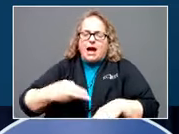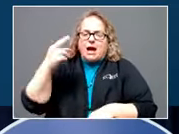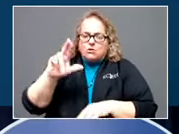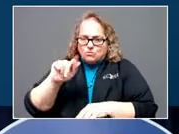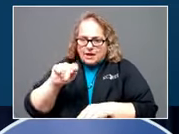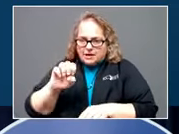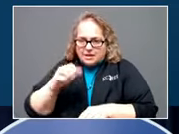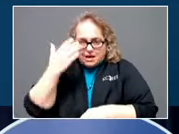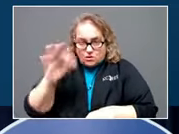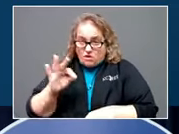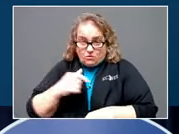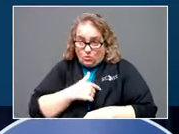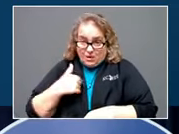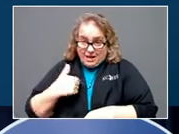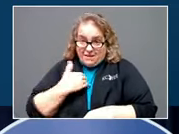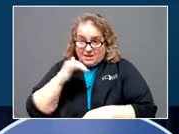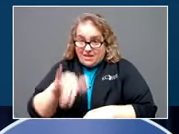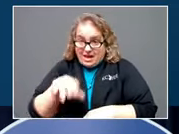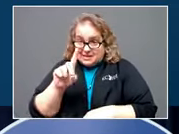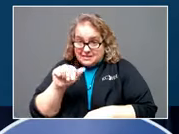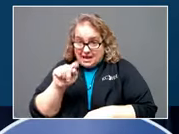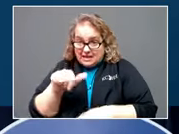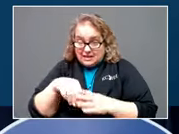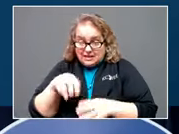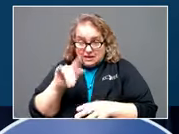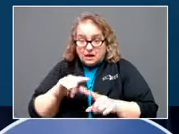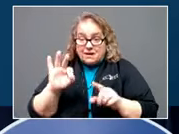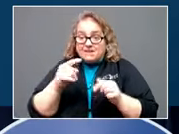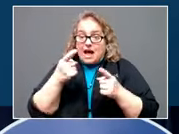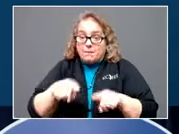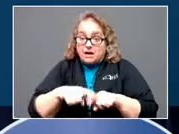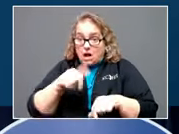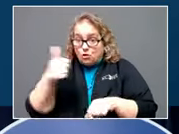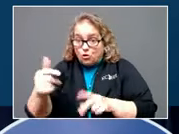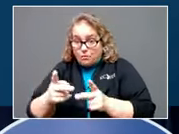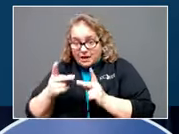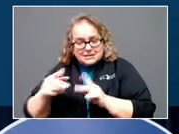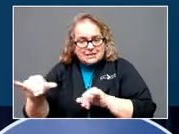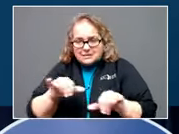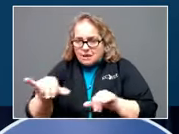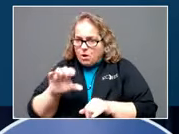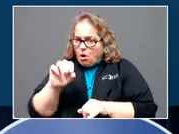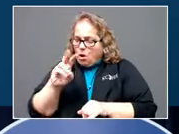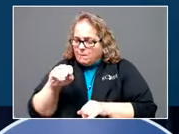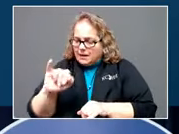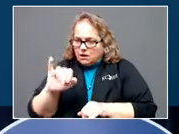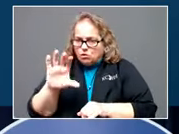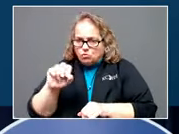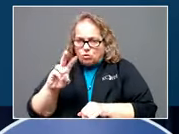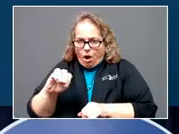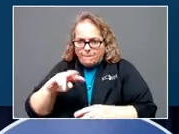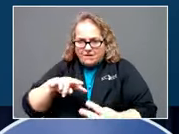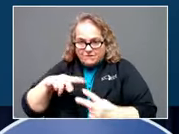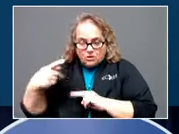in Kentucky, but if it's happening in other places, it's the same Omicron variant. We need to be wary of it too. And